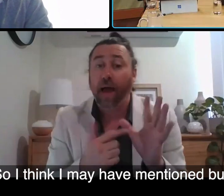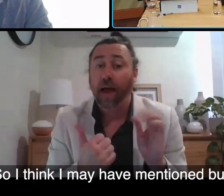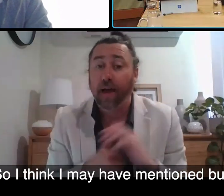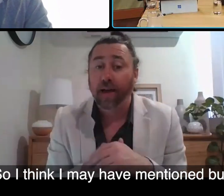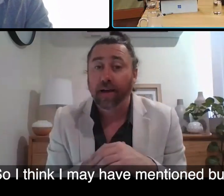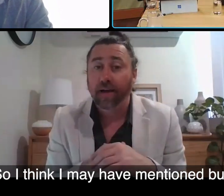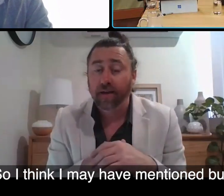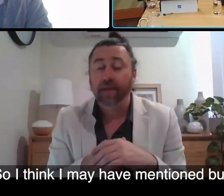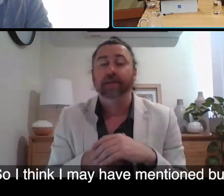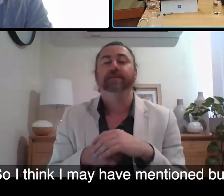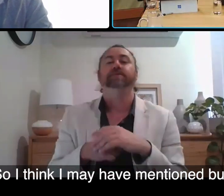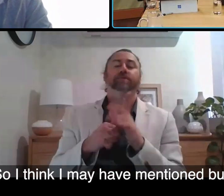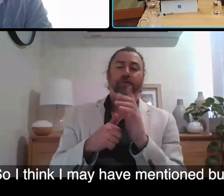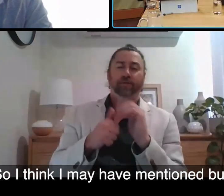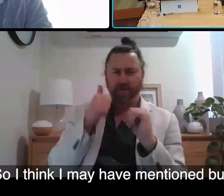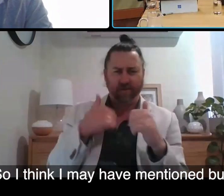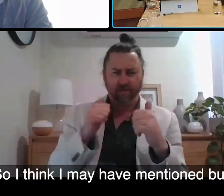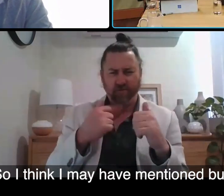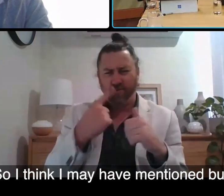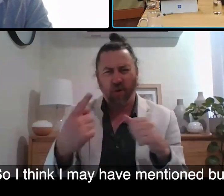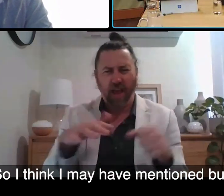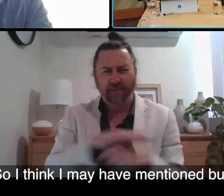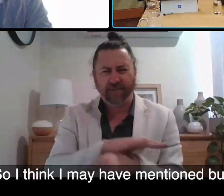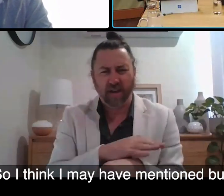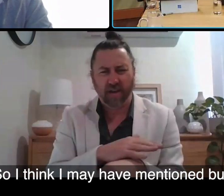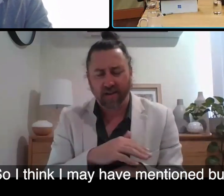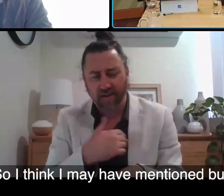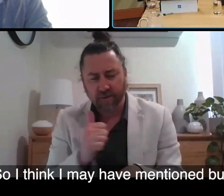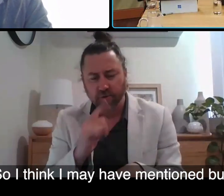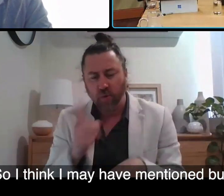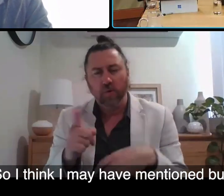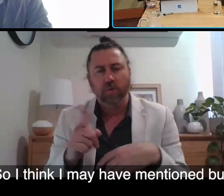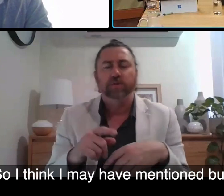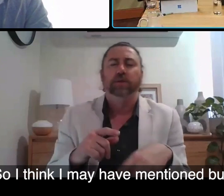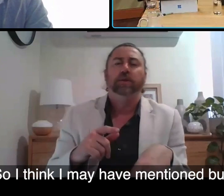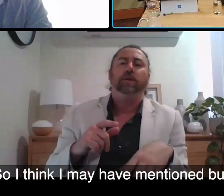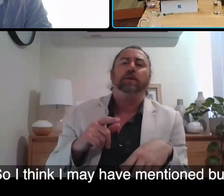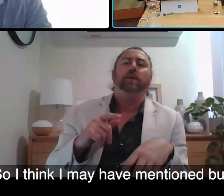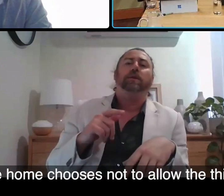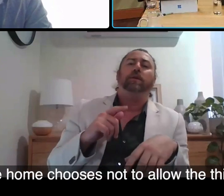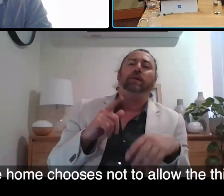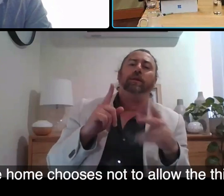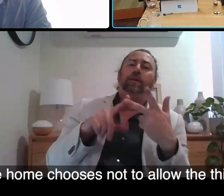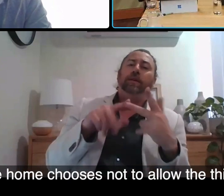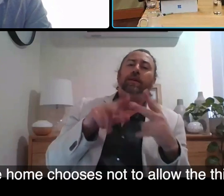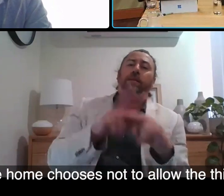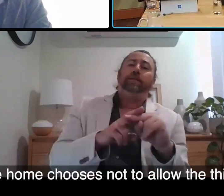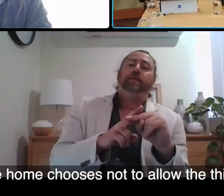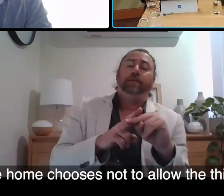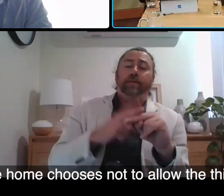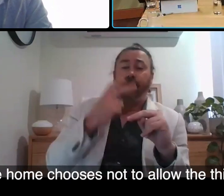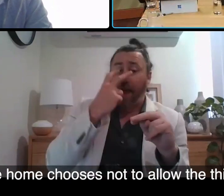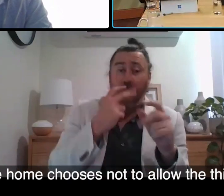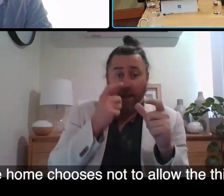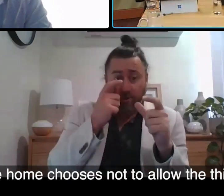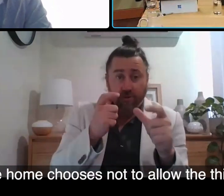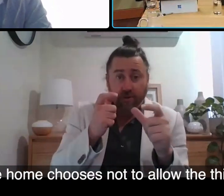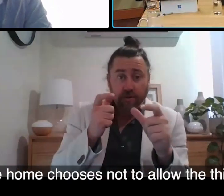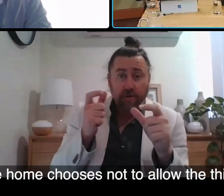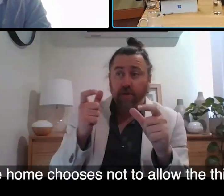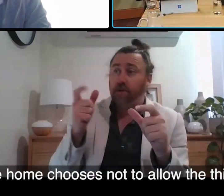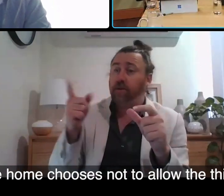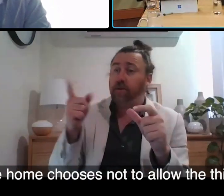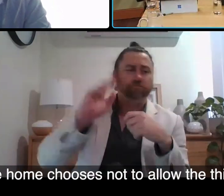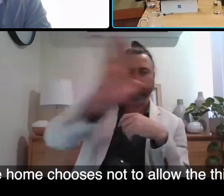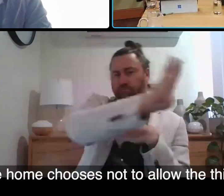Yeah, so I think I may have mentioned, but if an aged care home chooses not to